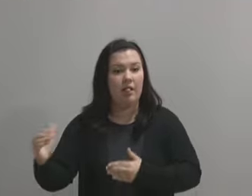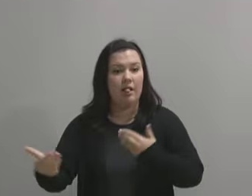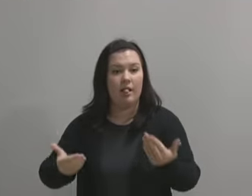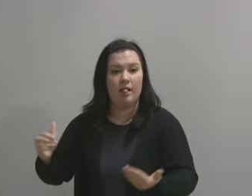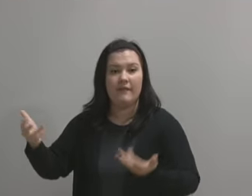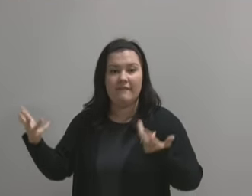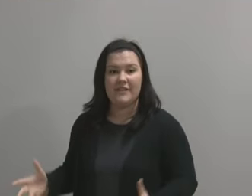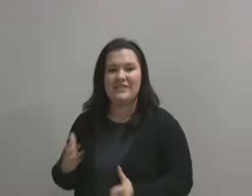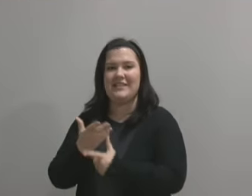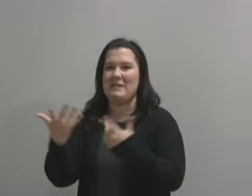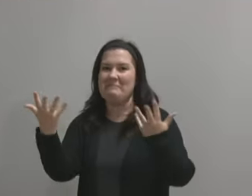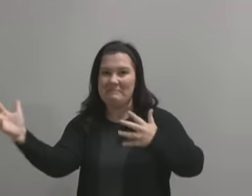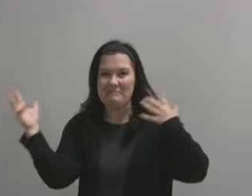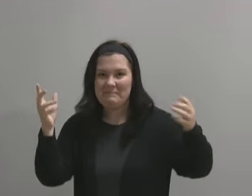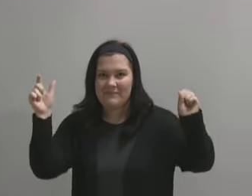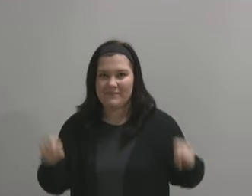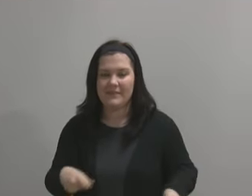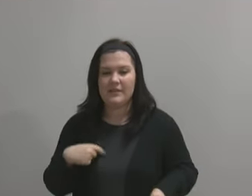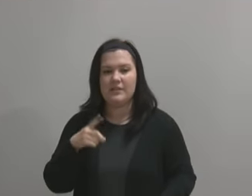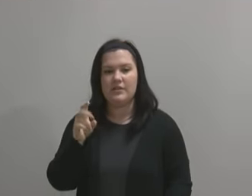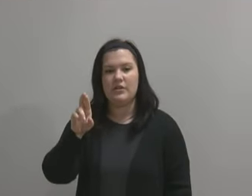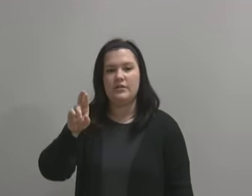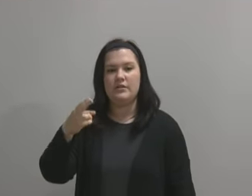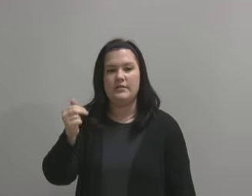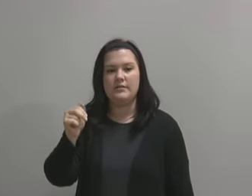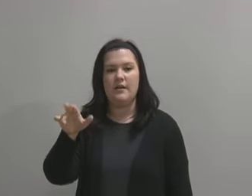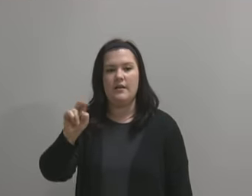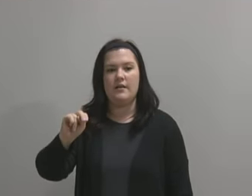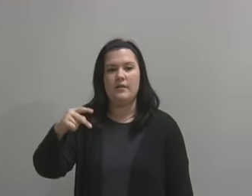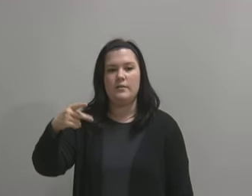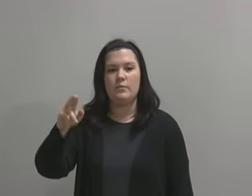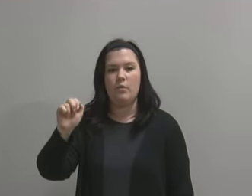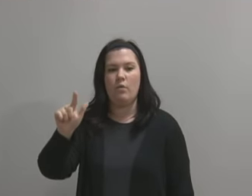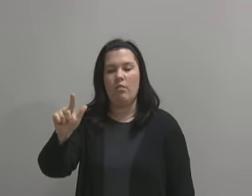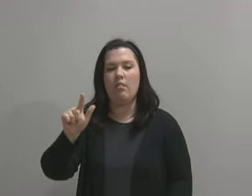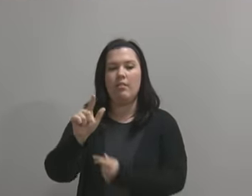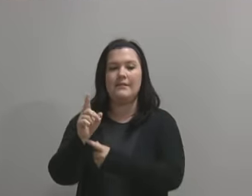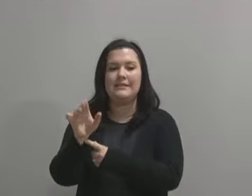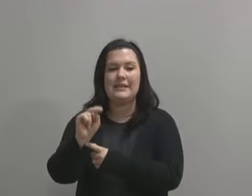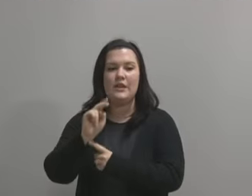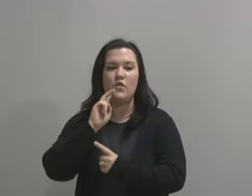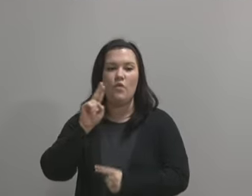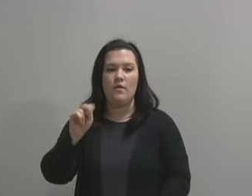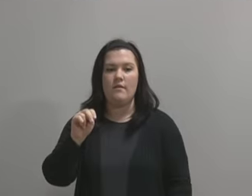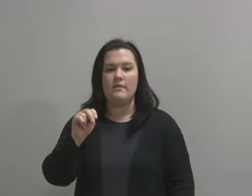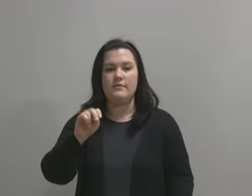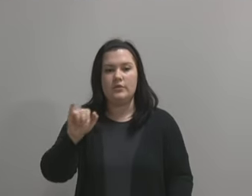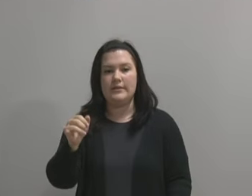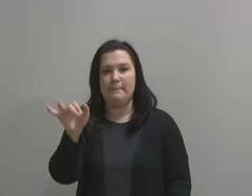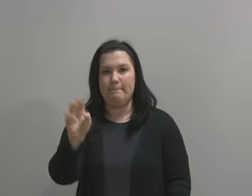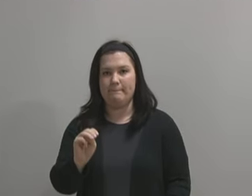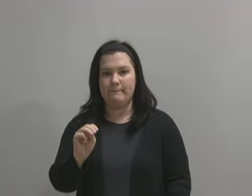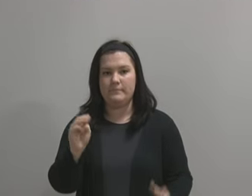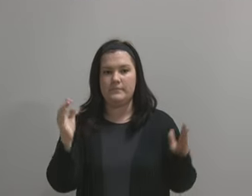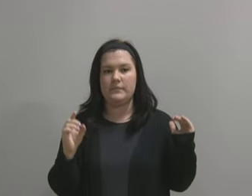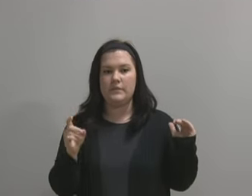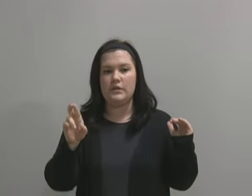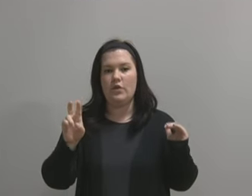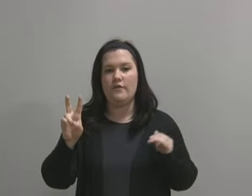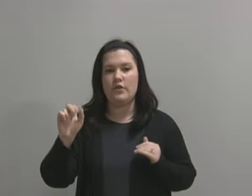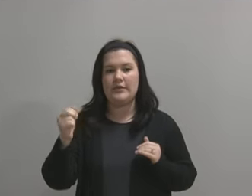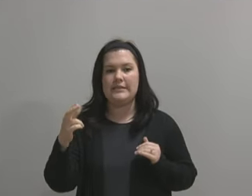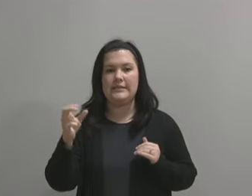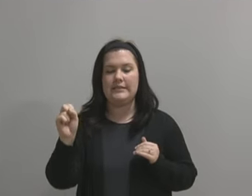are complete. Dr. Hassan Perkul, Dean of the Naveen Jindal School of Management. Dr.